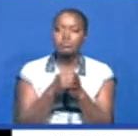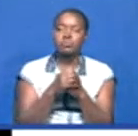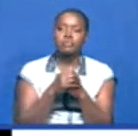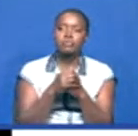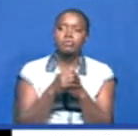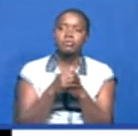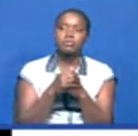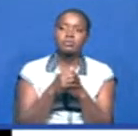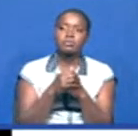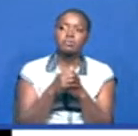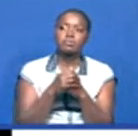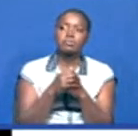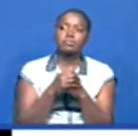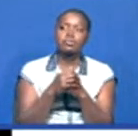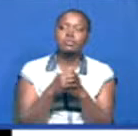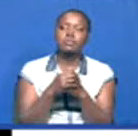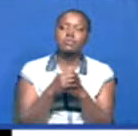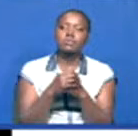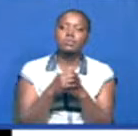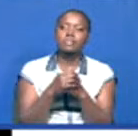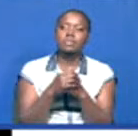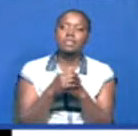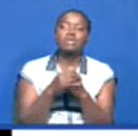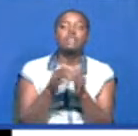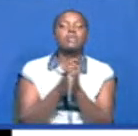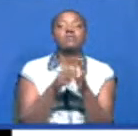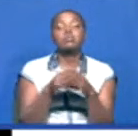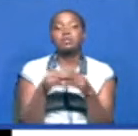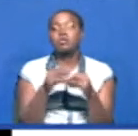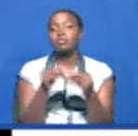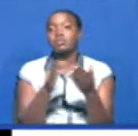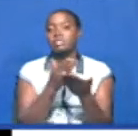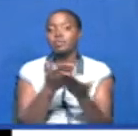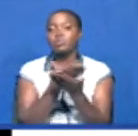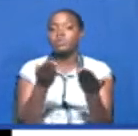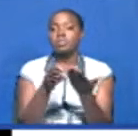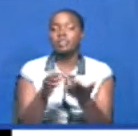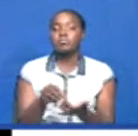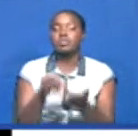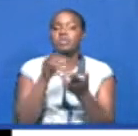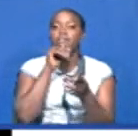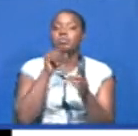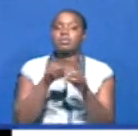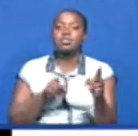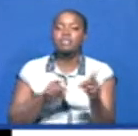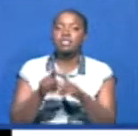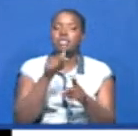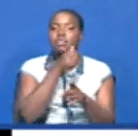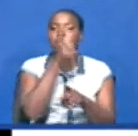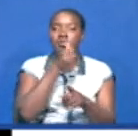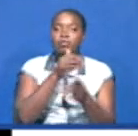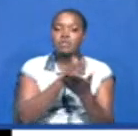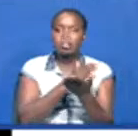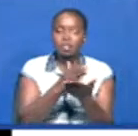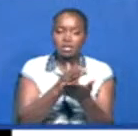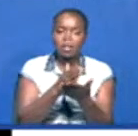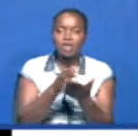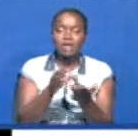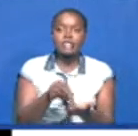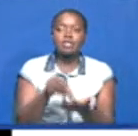And let me give you the comfort, particularly our brothers and sisters in the private sector, and